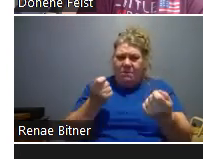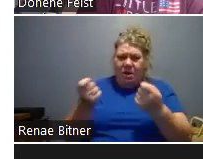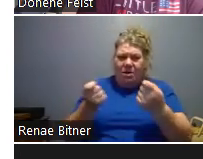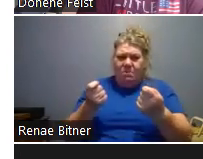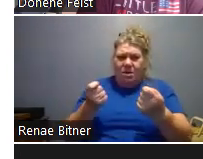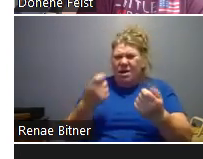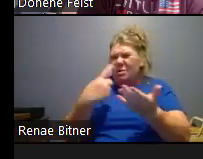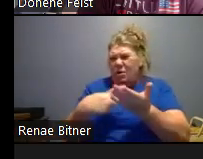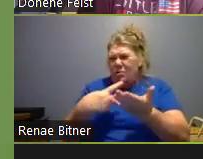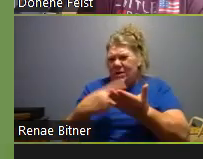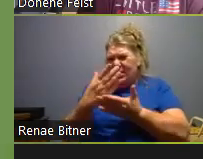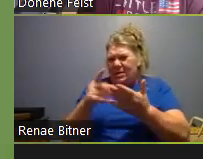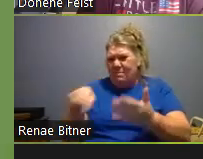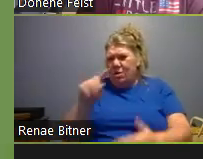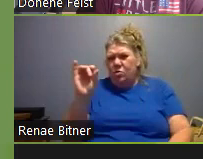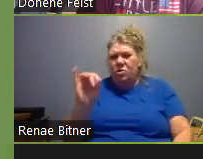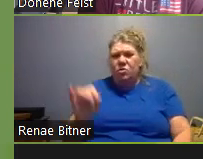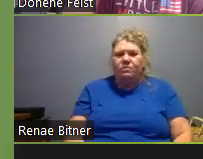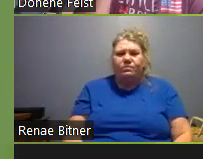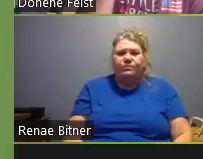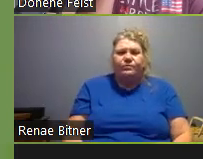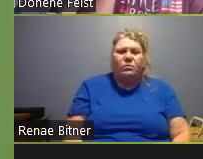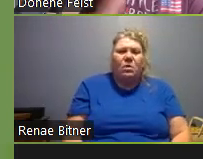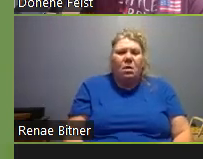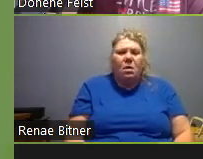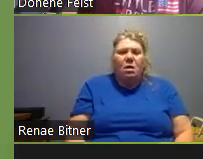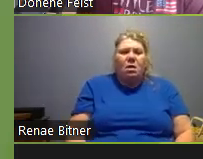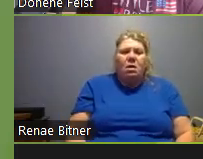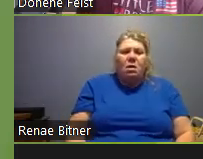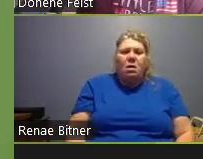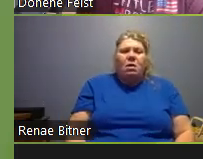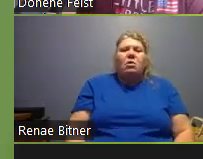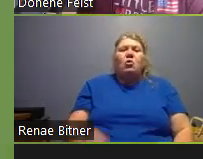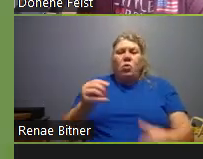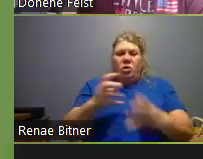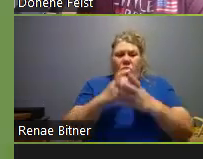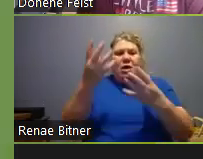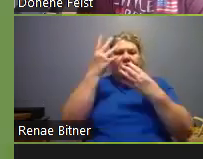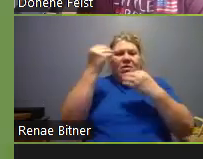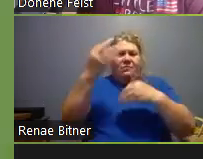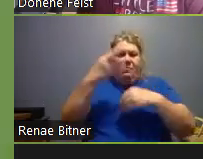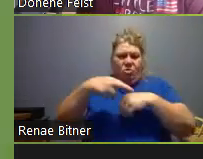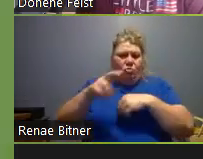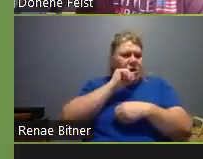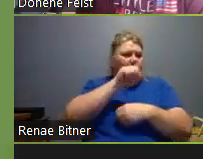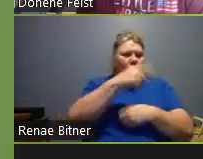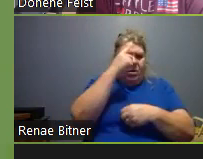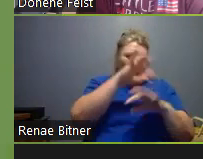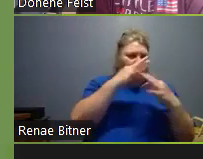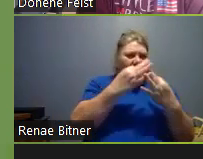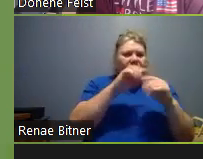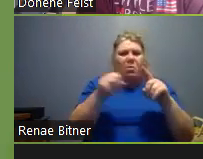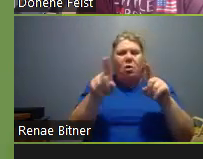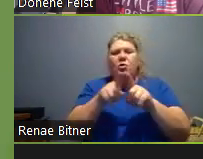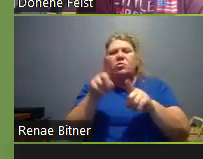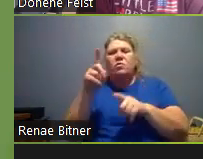we'll talk about some of those as well. So we do a lot of information and referral, not just for families, but we also do